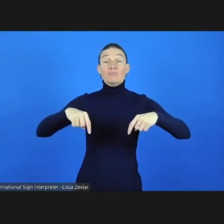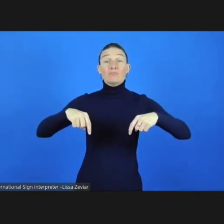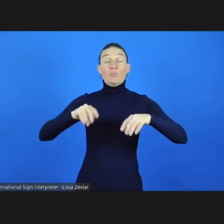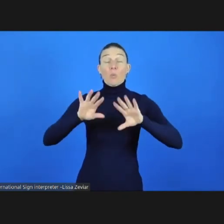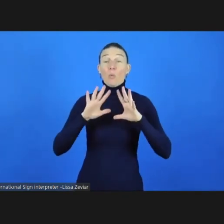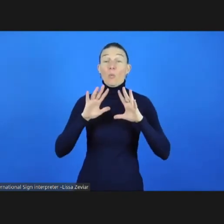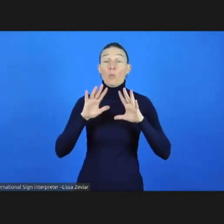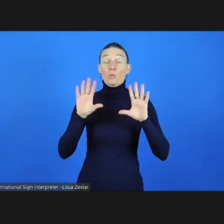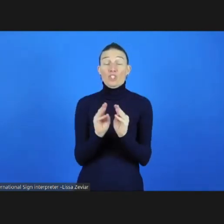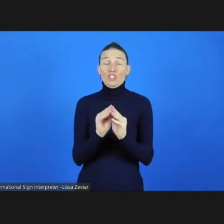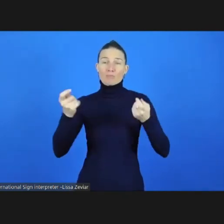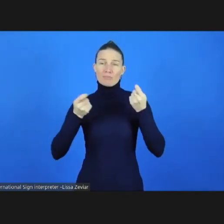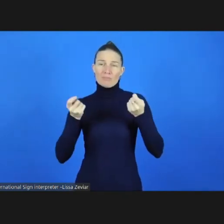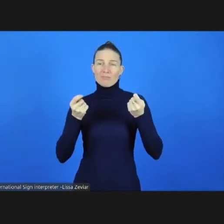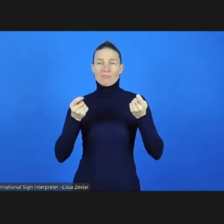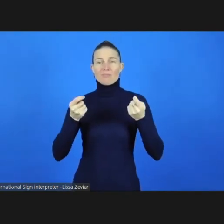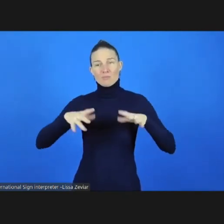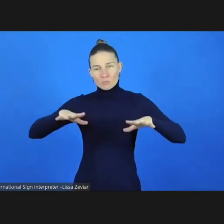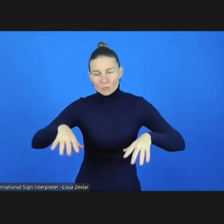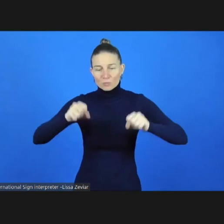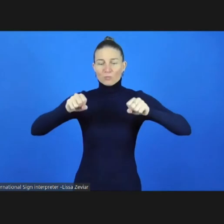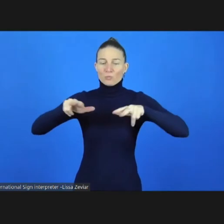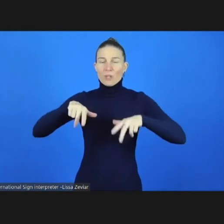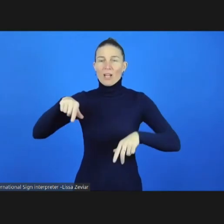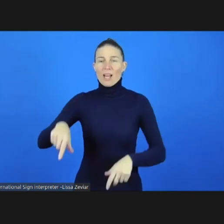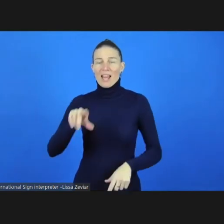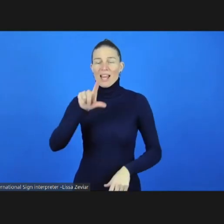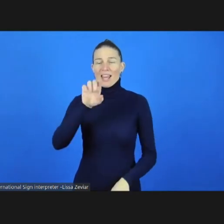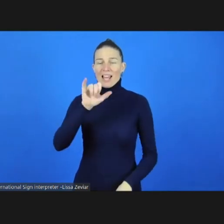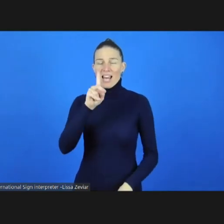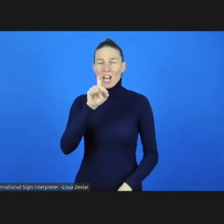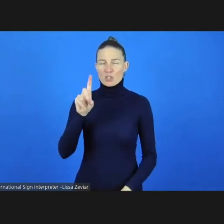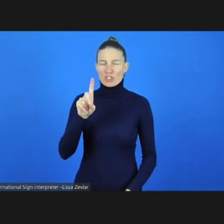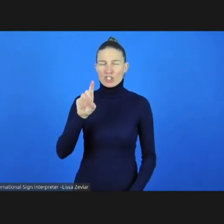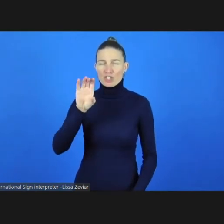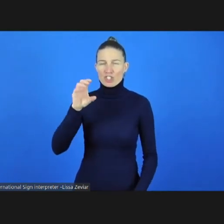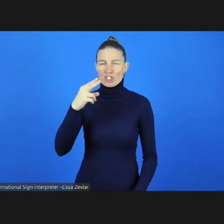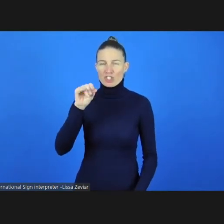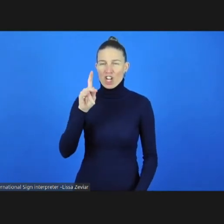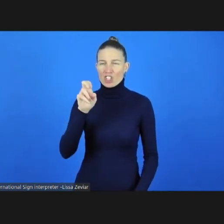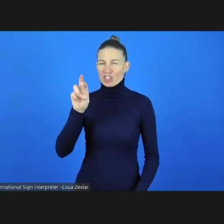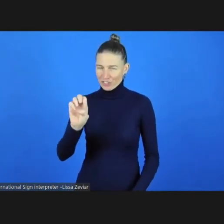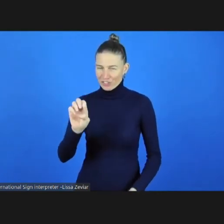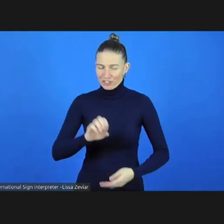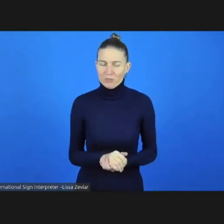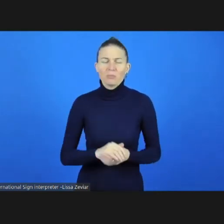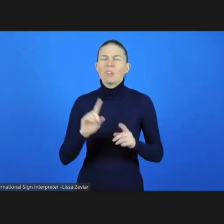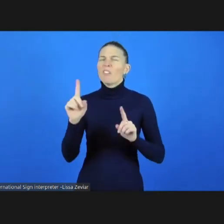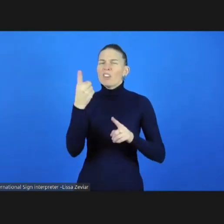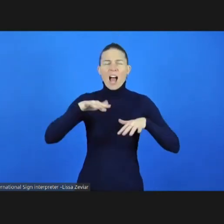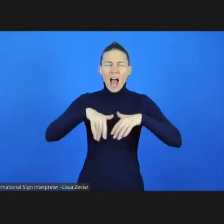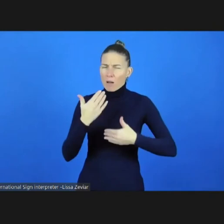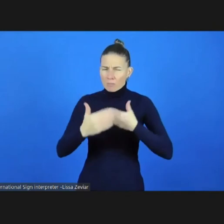we start, I'd like to just provide some of the standard housekeeping rules. First of all, we have